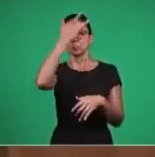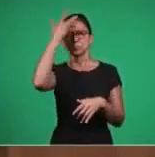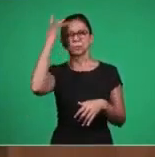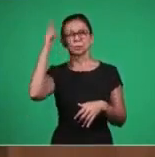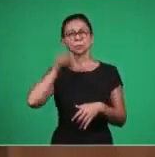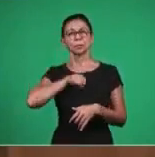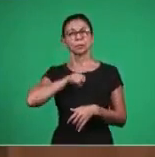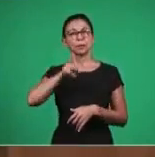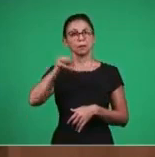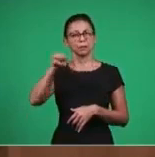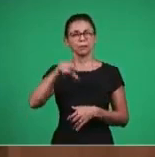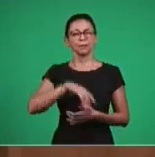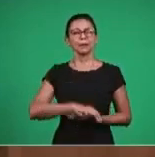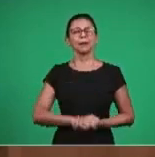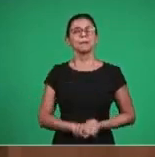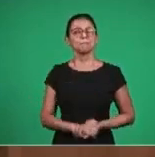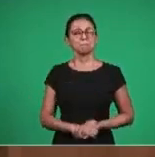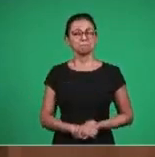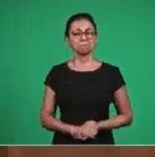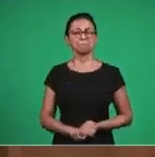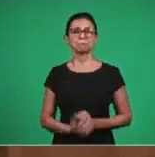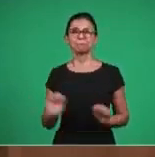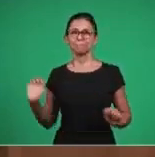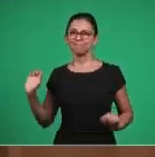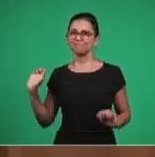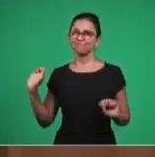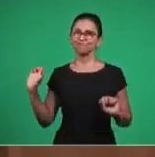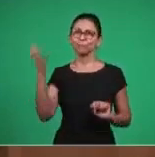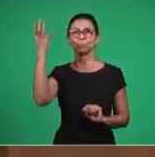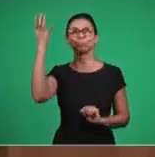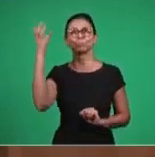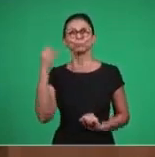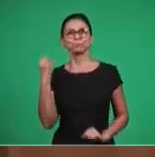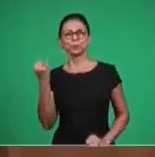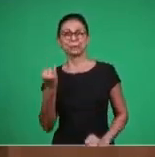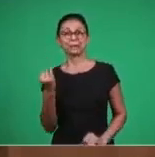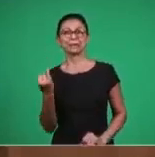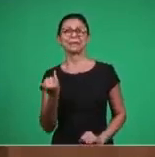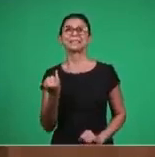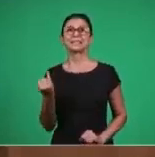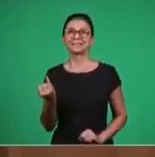2,000 people there. It was a great seminar, a great event there.